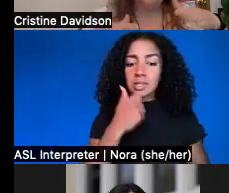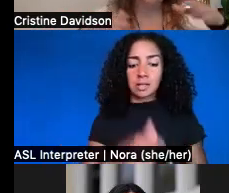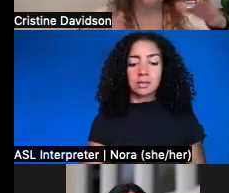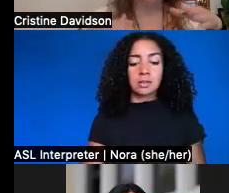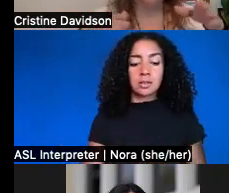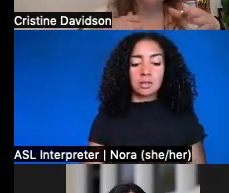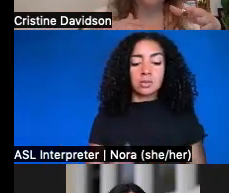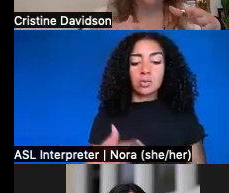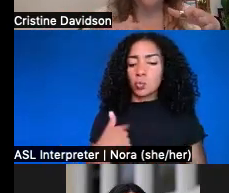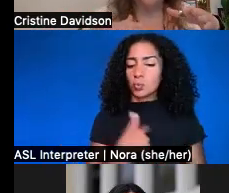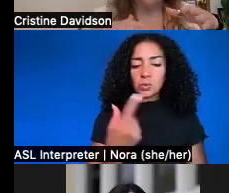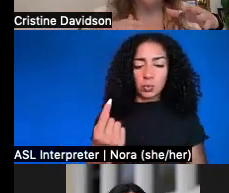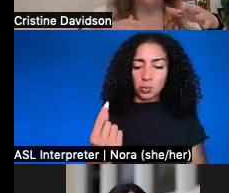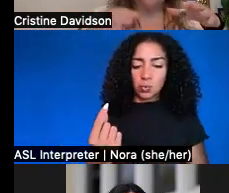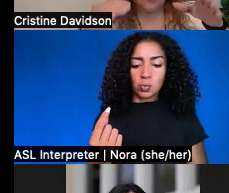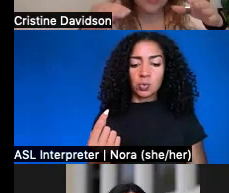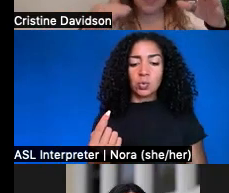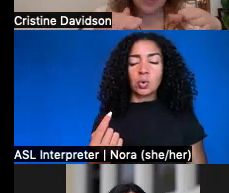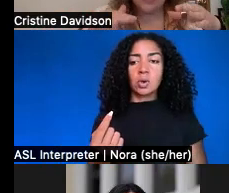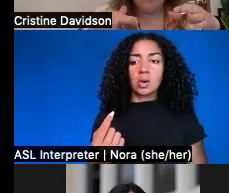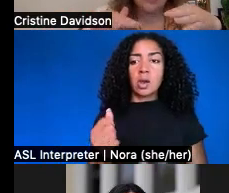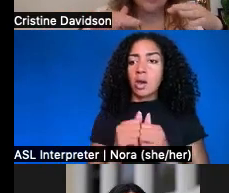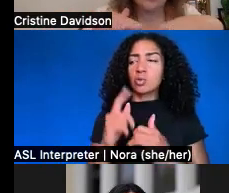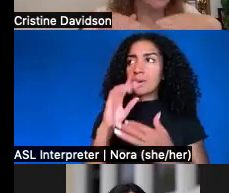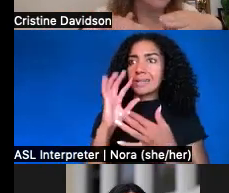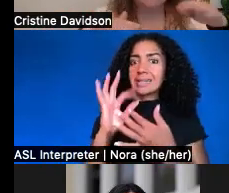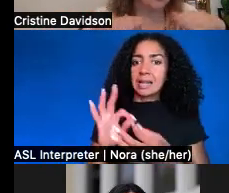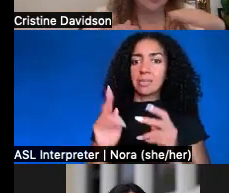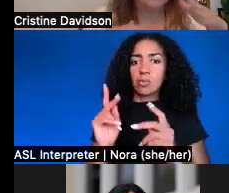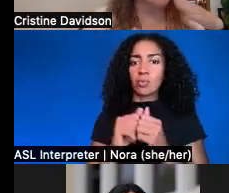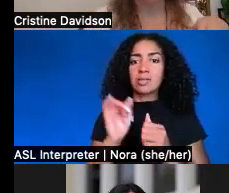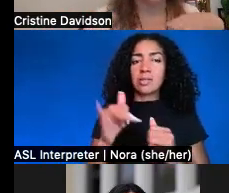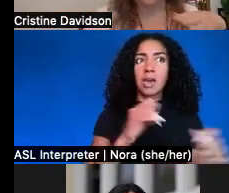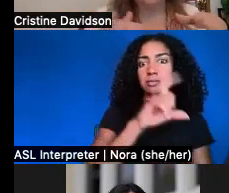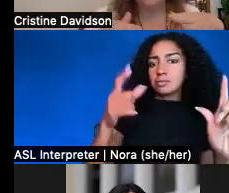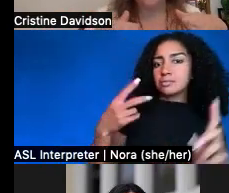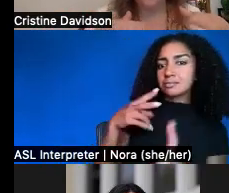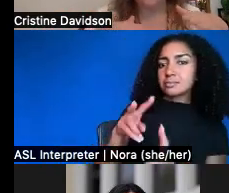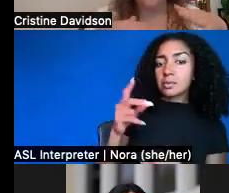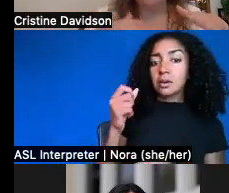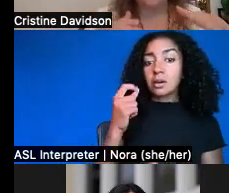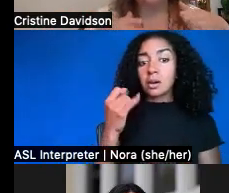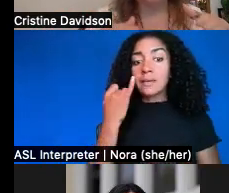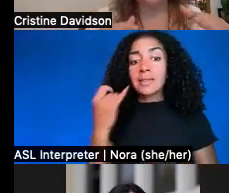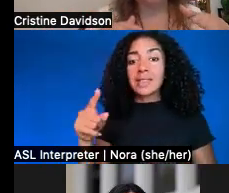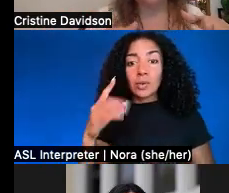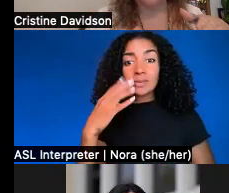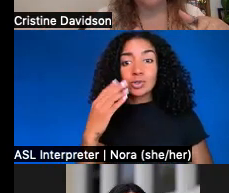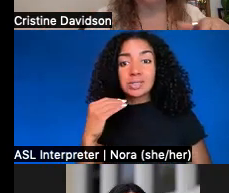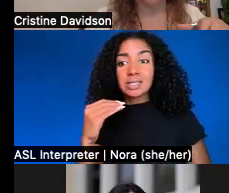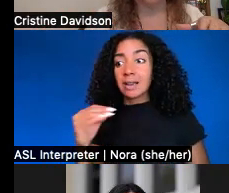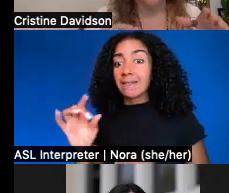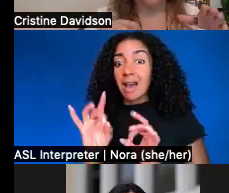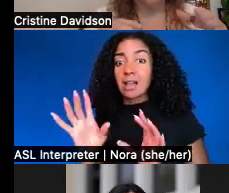connect people to that worldview? You know, if they're experiencing violence, a lot of times they're not thinking about that. They're just trying to get by every day of